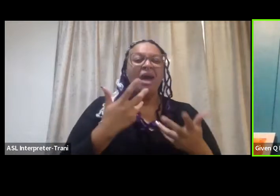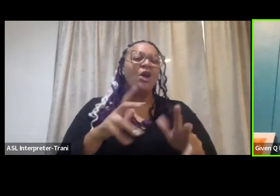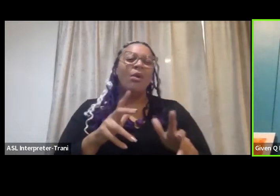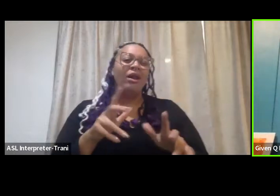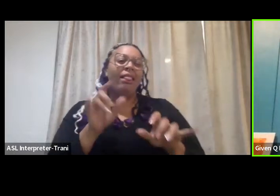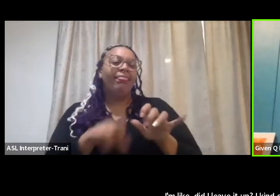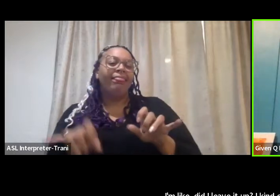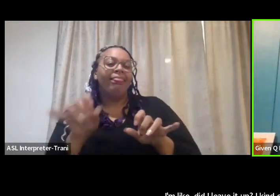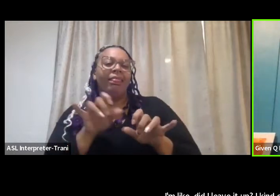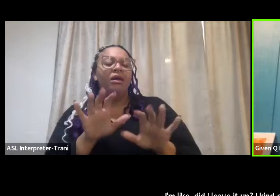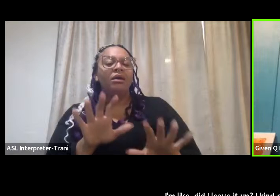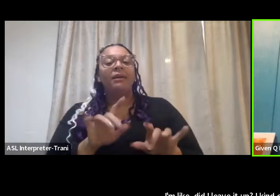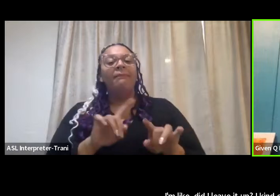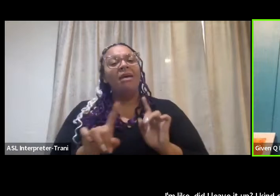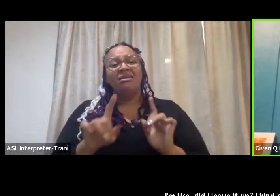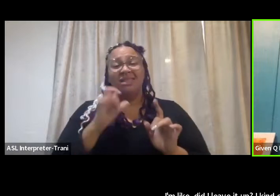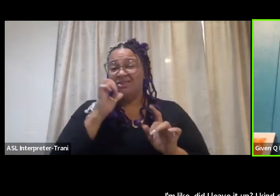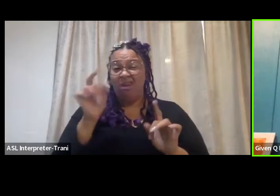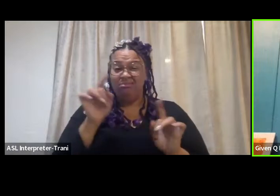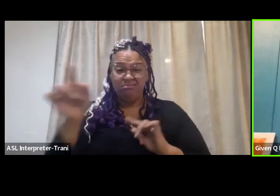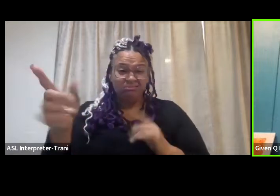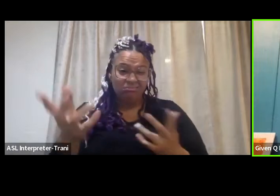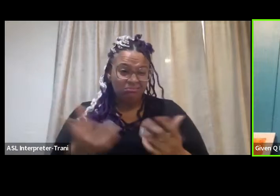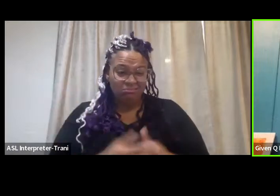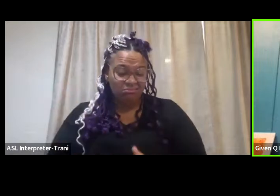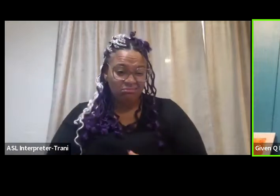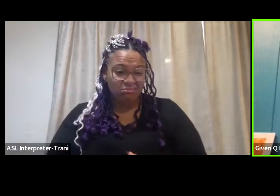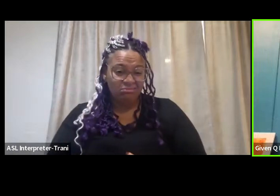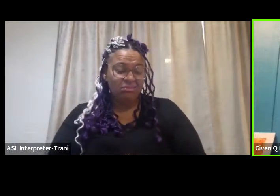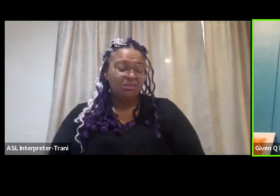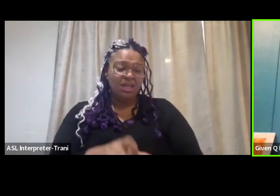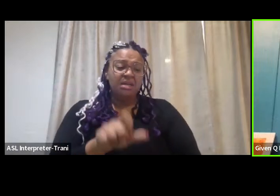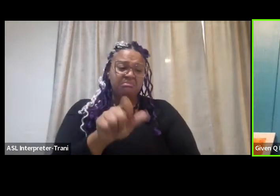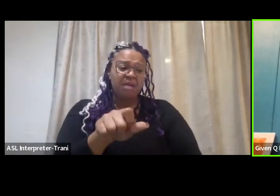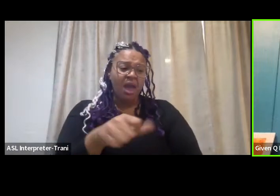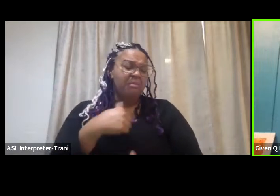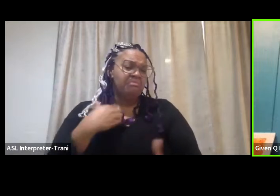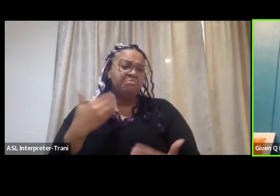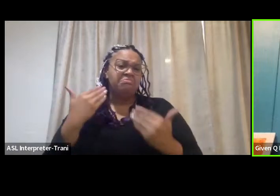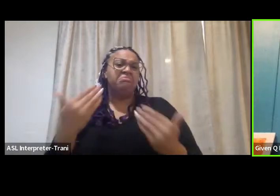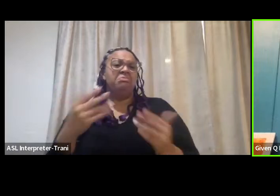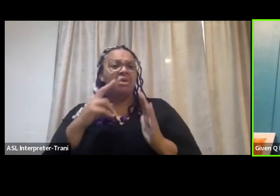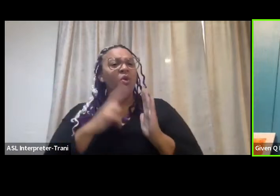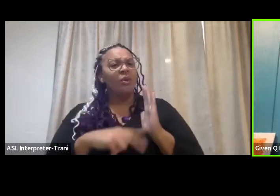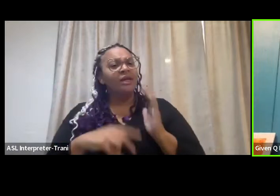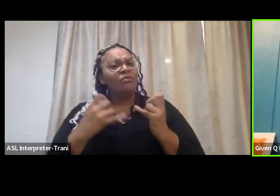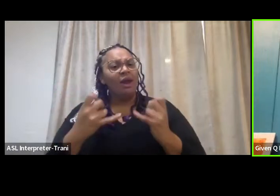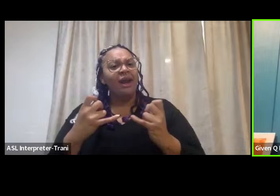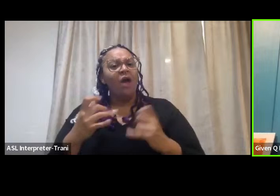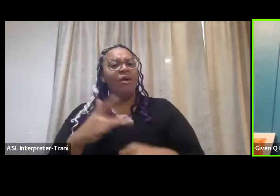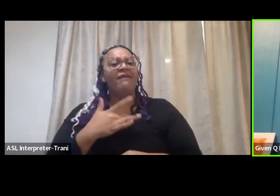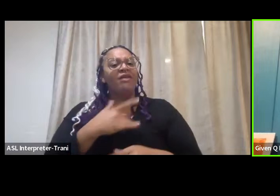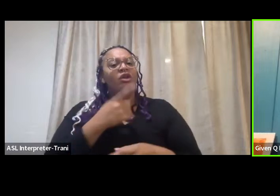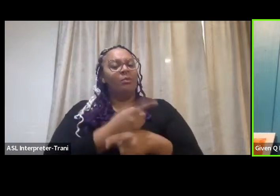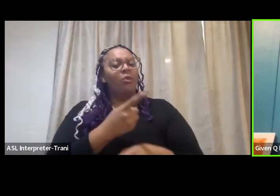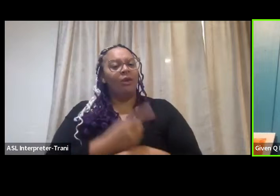Boom. Yeah, it's not far. Yeah, I'm gonna read this to you right now. It feels